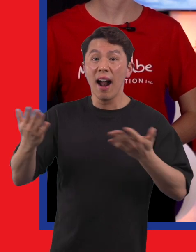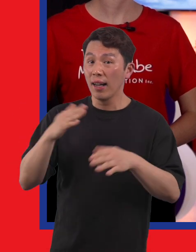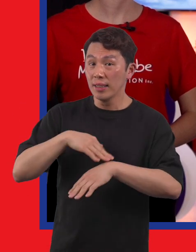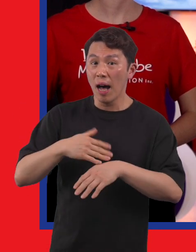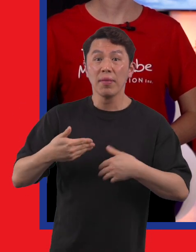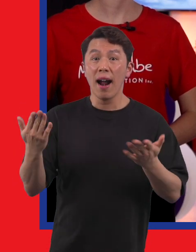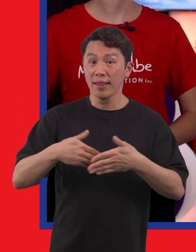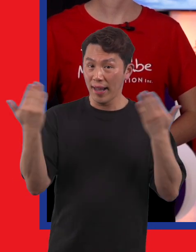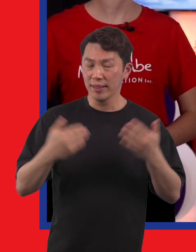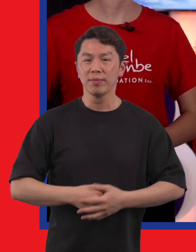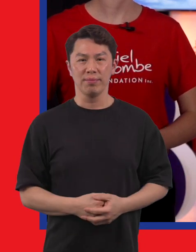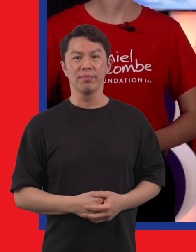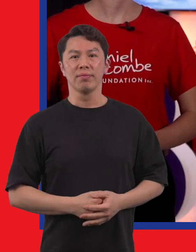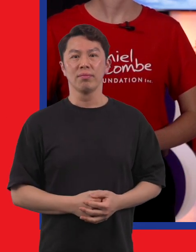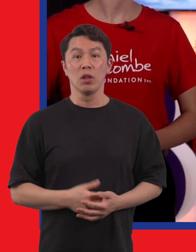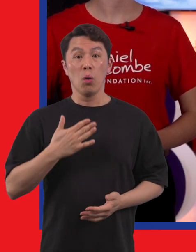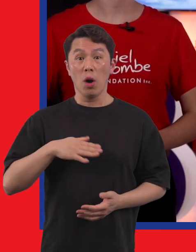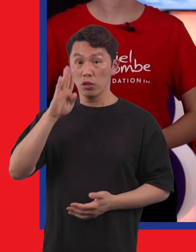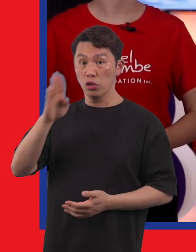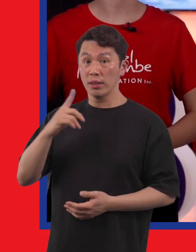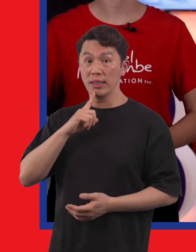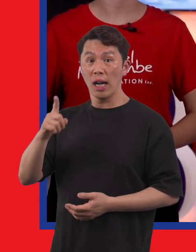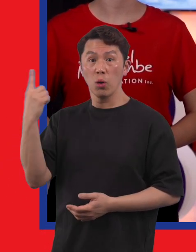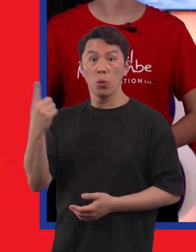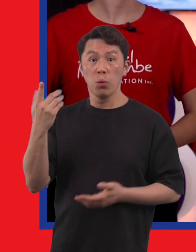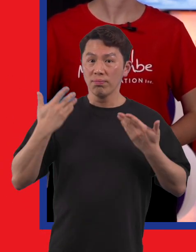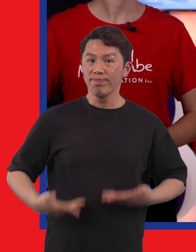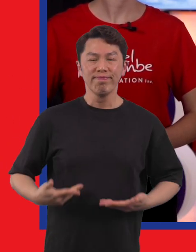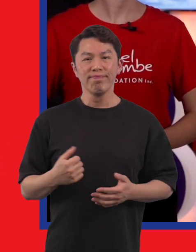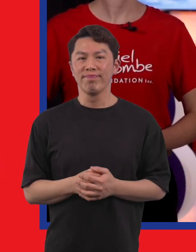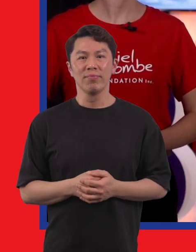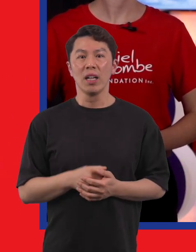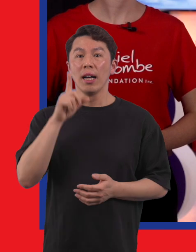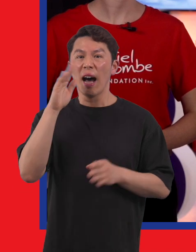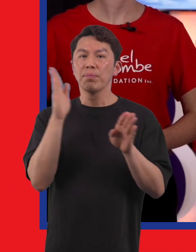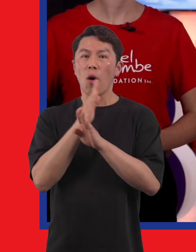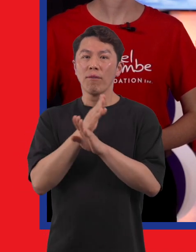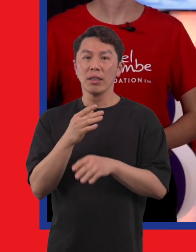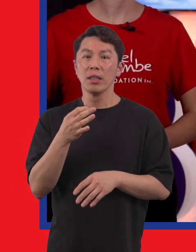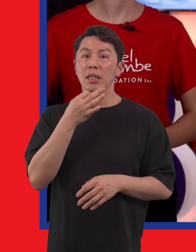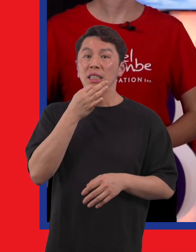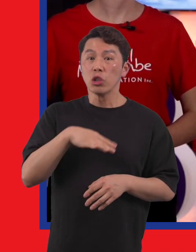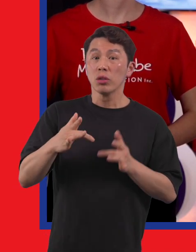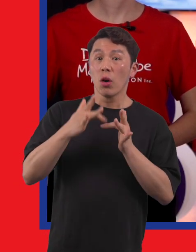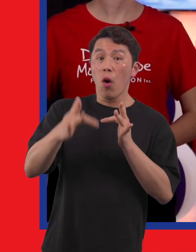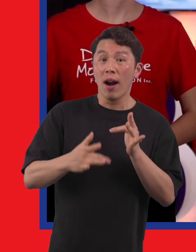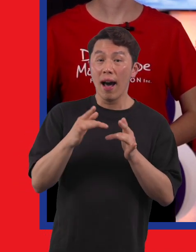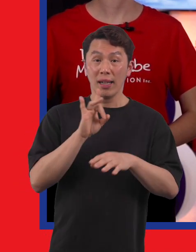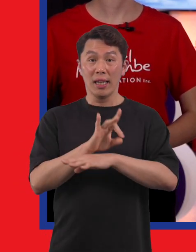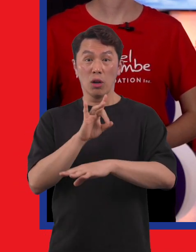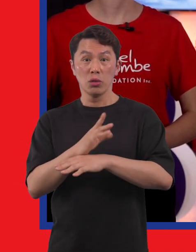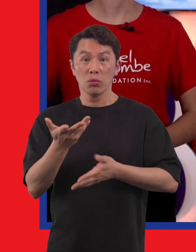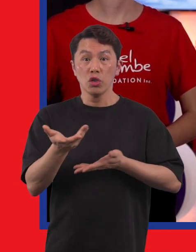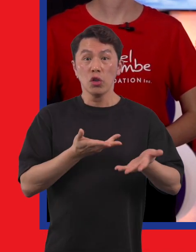1-800-55-1800 at any time, any day. You don't need to tell them who you are. You can be anonymous. Kids Helpline is a free online and